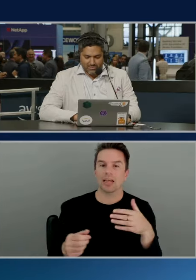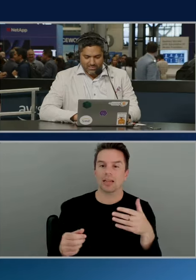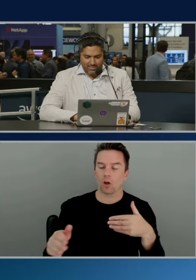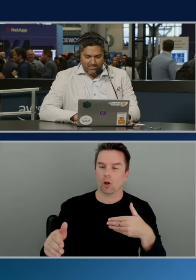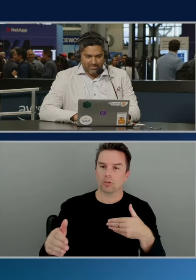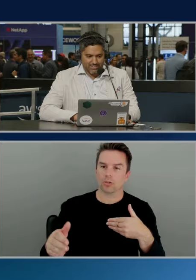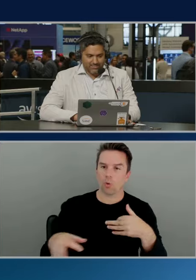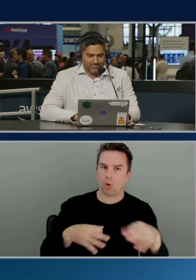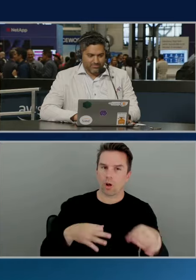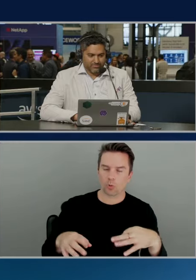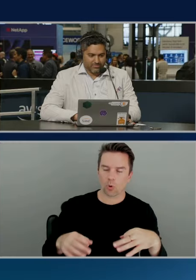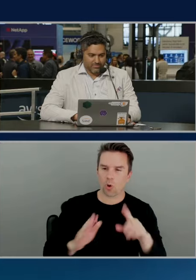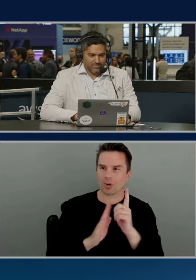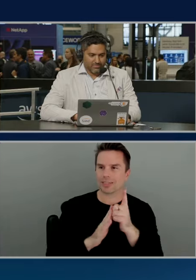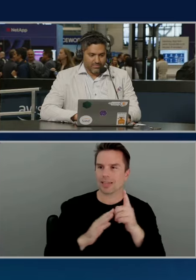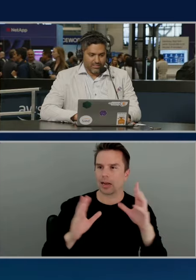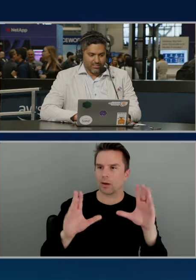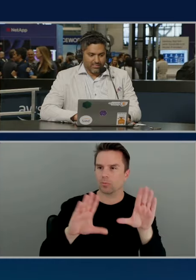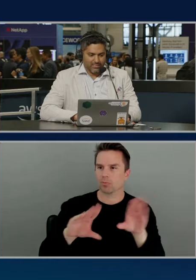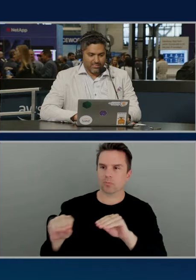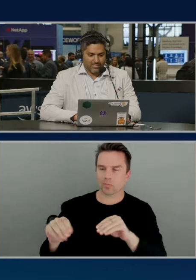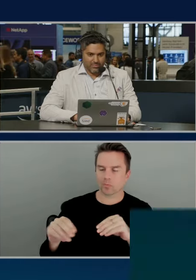PowerPoint presentation. I think we're ready for the